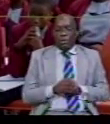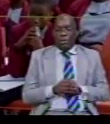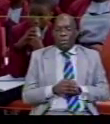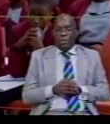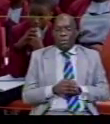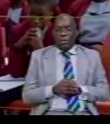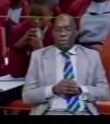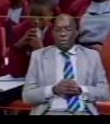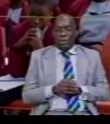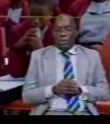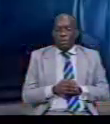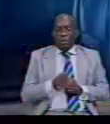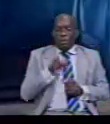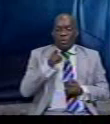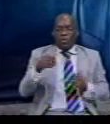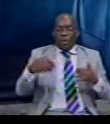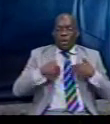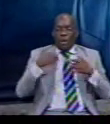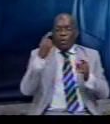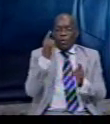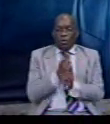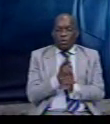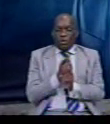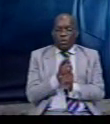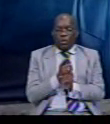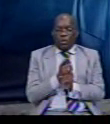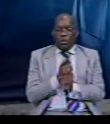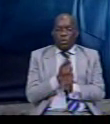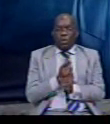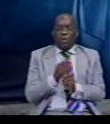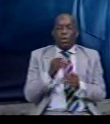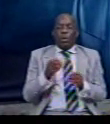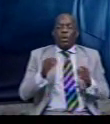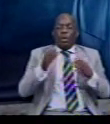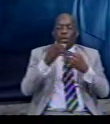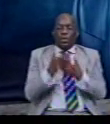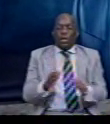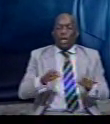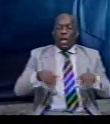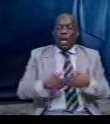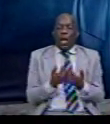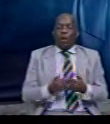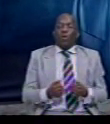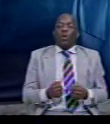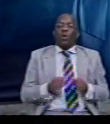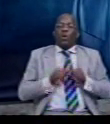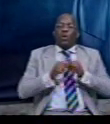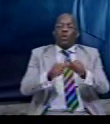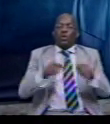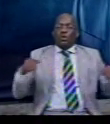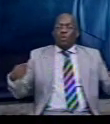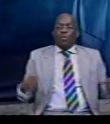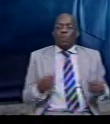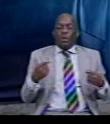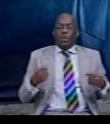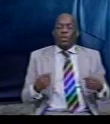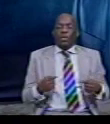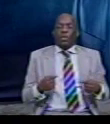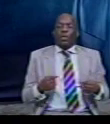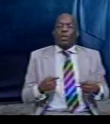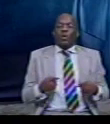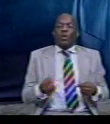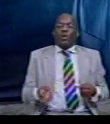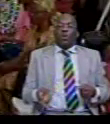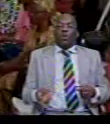You have just shared with us, you have a recurring joint pain and that the medical terminology is arthritis. Praise the